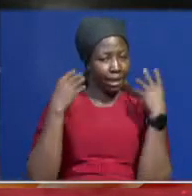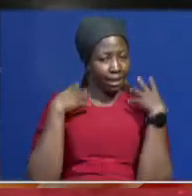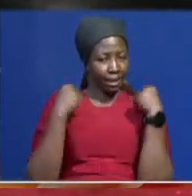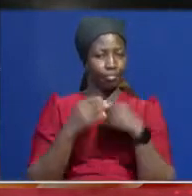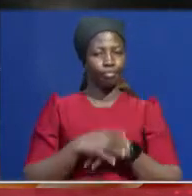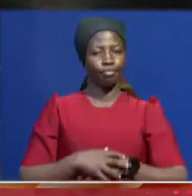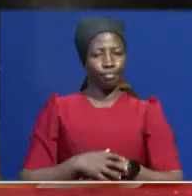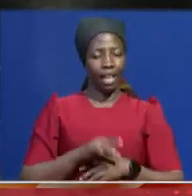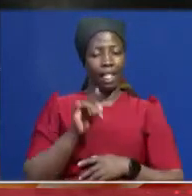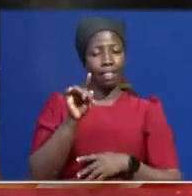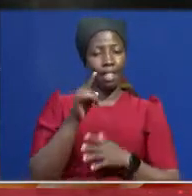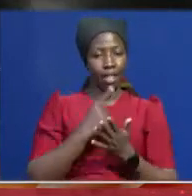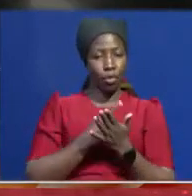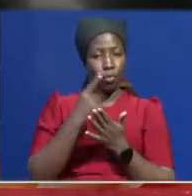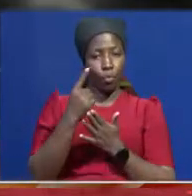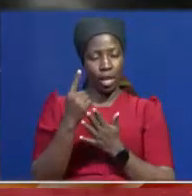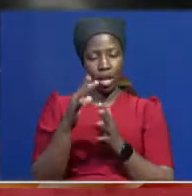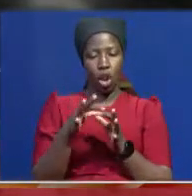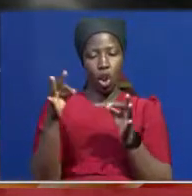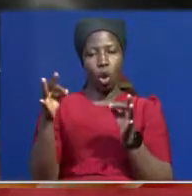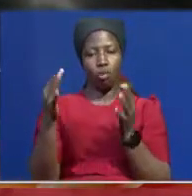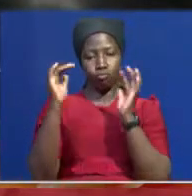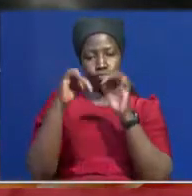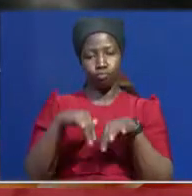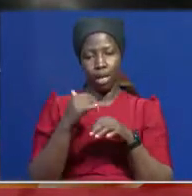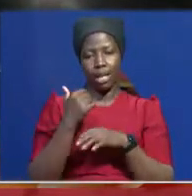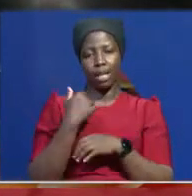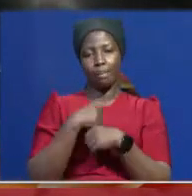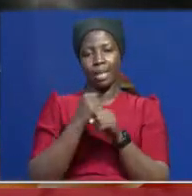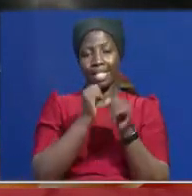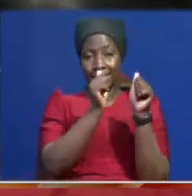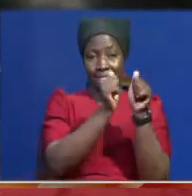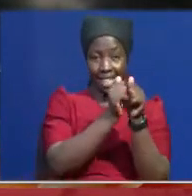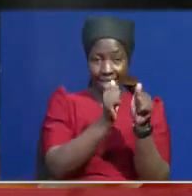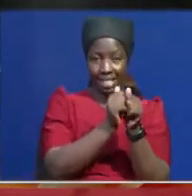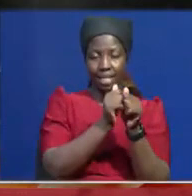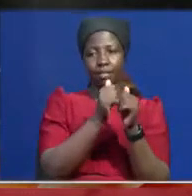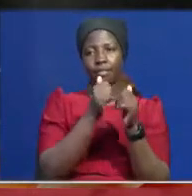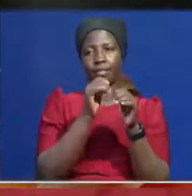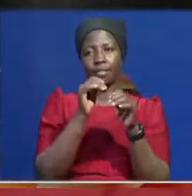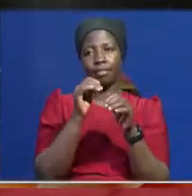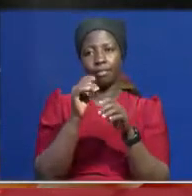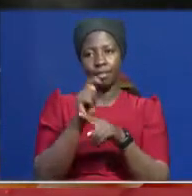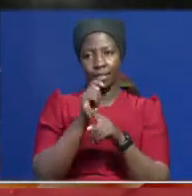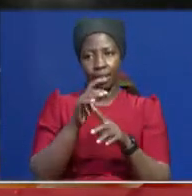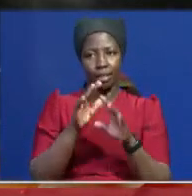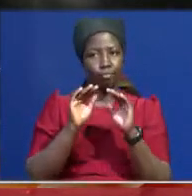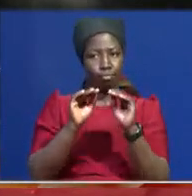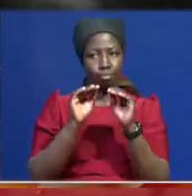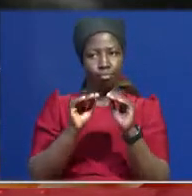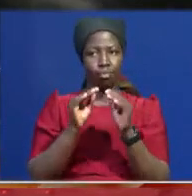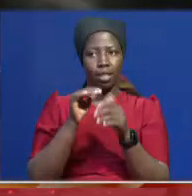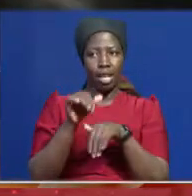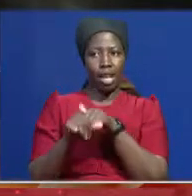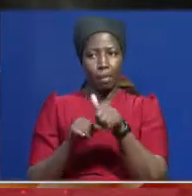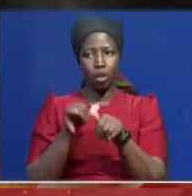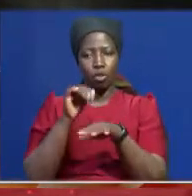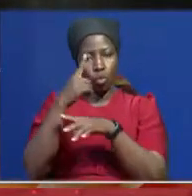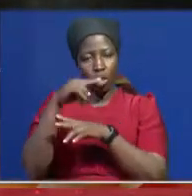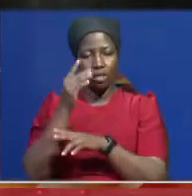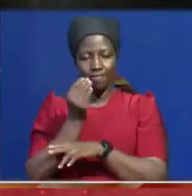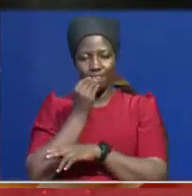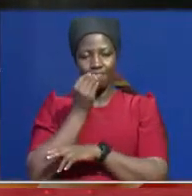seminar saw over 10 fitness trainers enlightened on the need for proper pulse, sports nutrition, sports